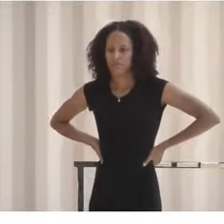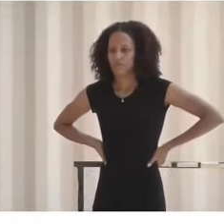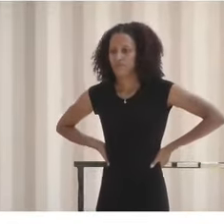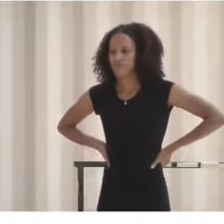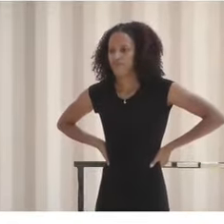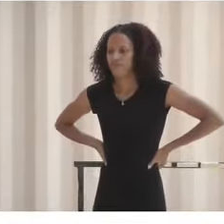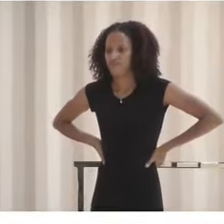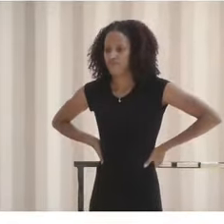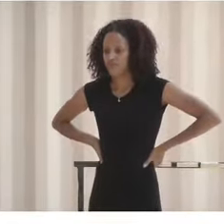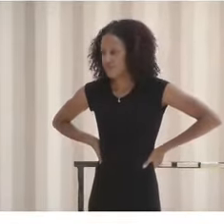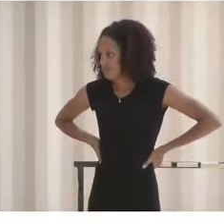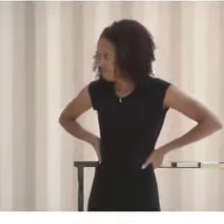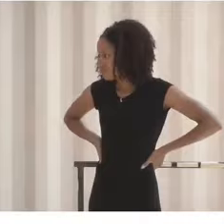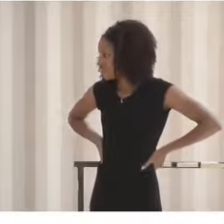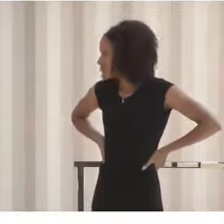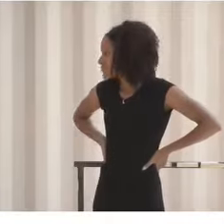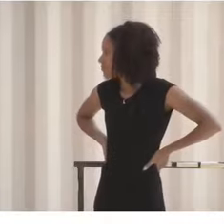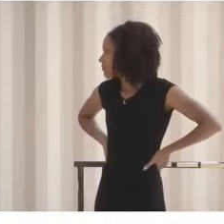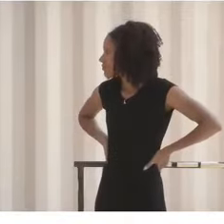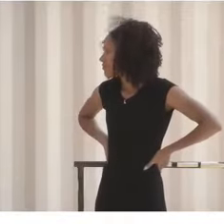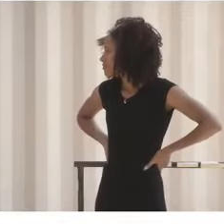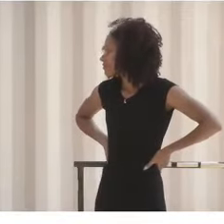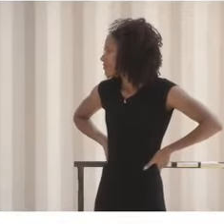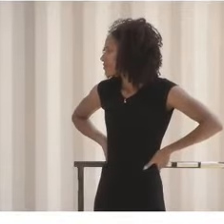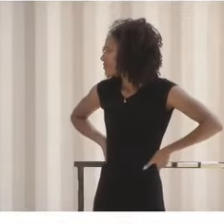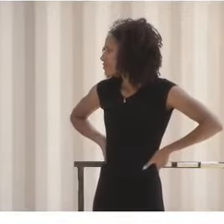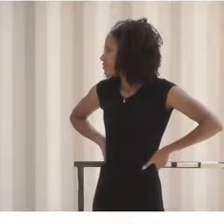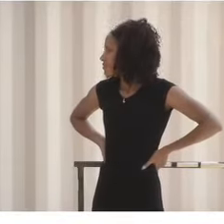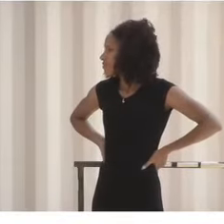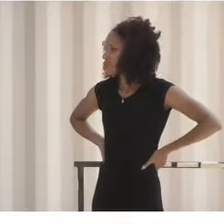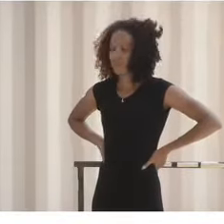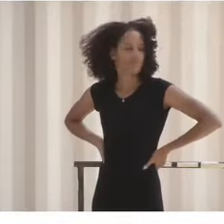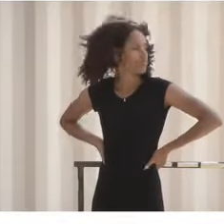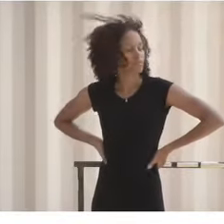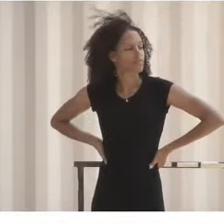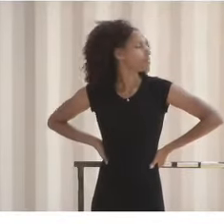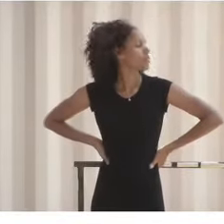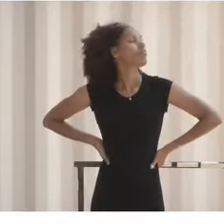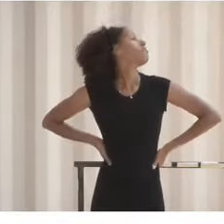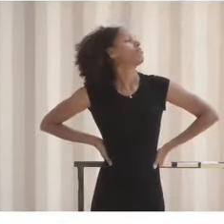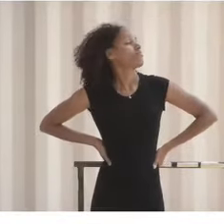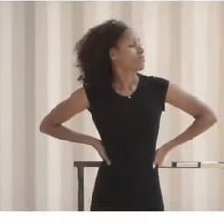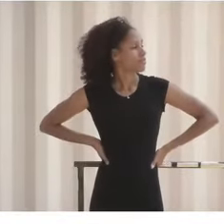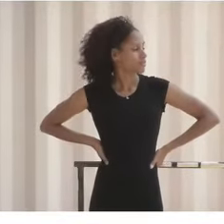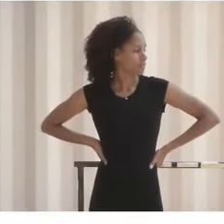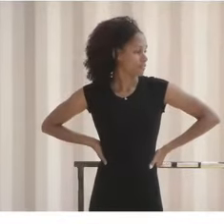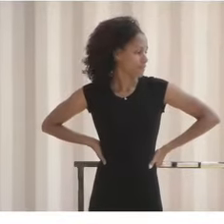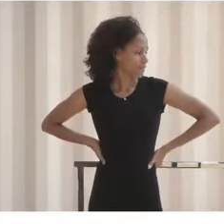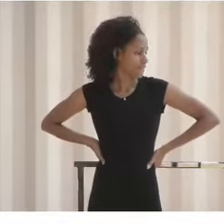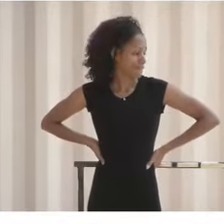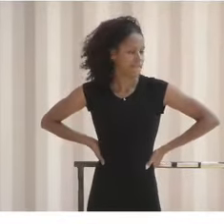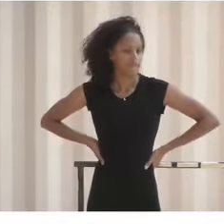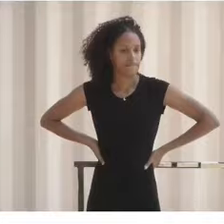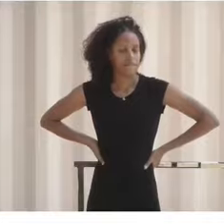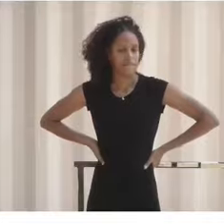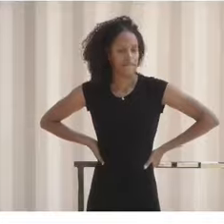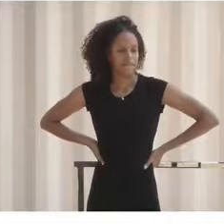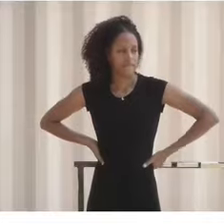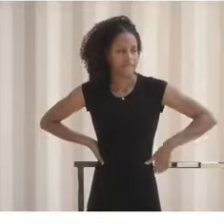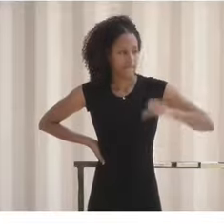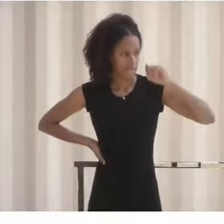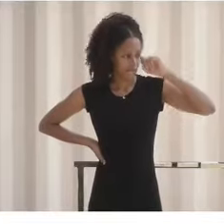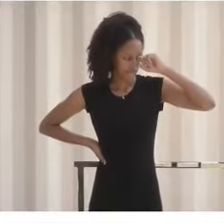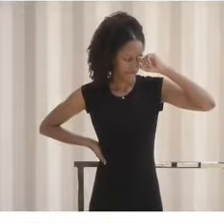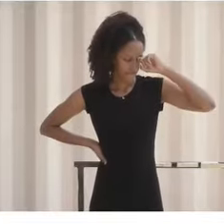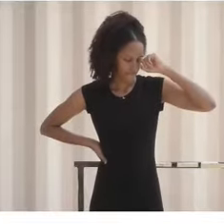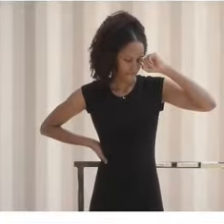no one else has gone. They went out into the world and just followed their passion. We were on our way. Seen what no